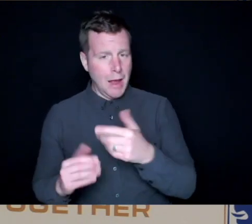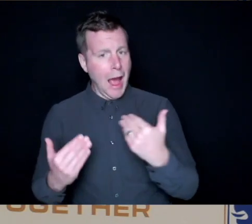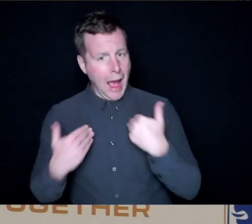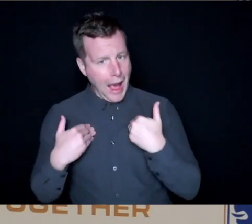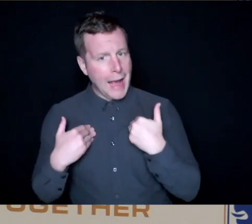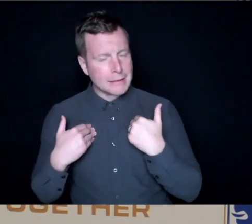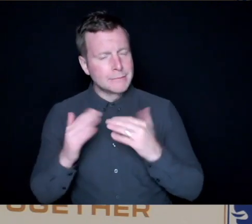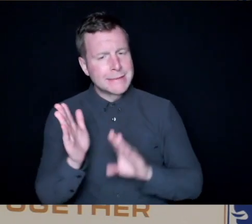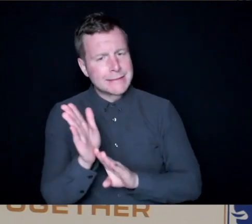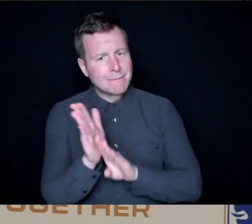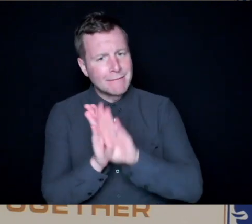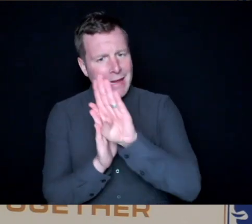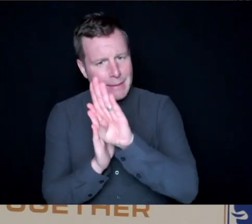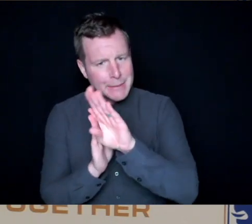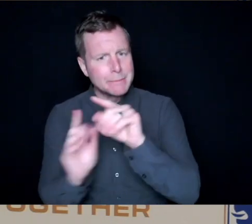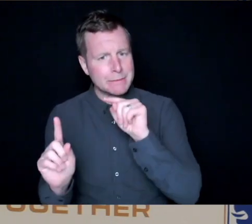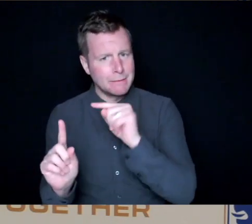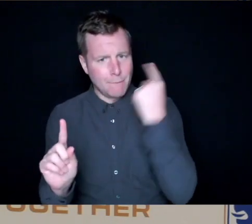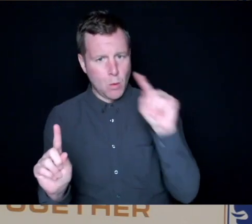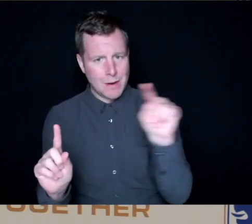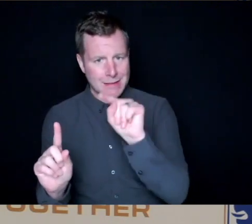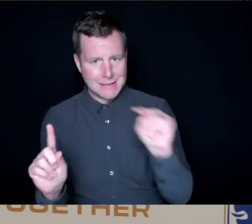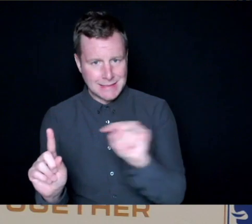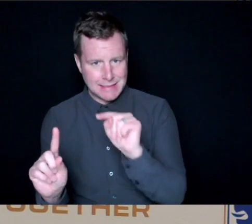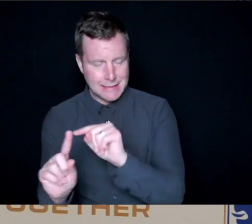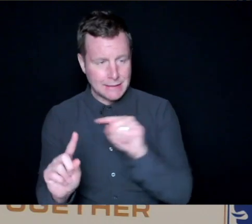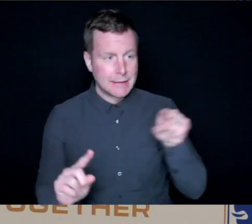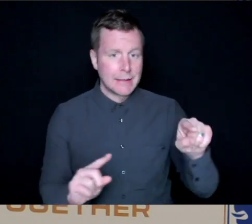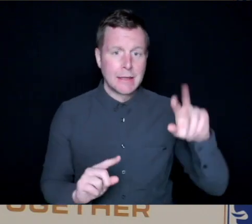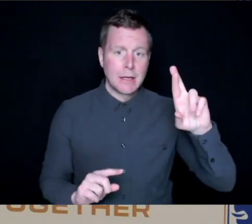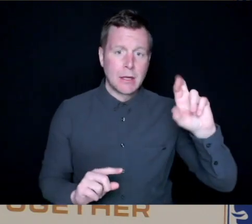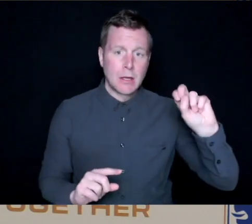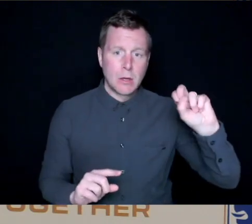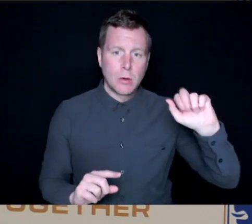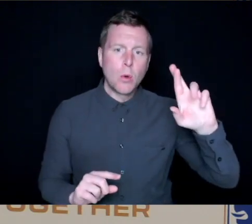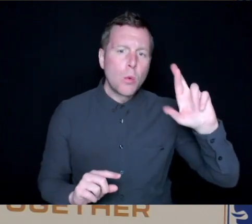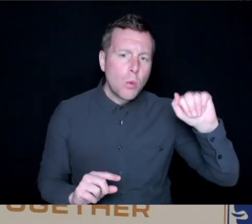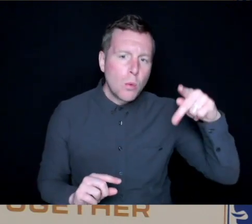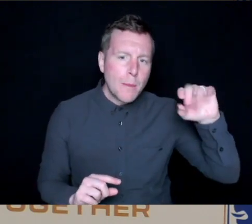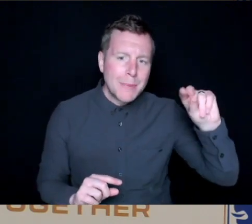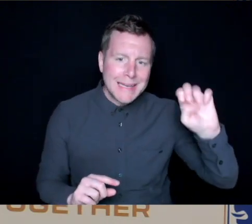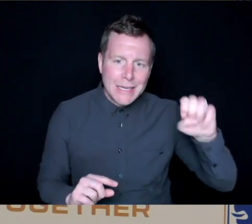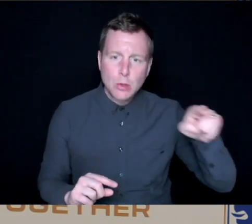Z. And then Pino's hungry, has had a little